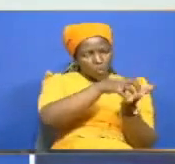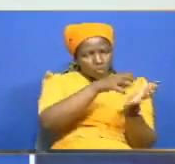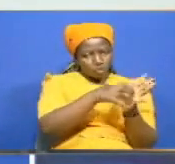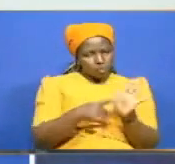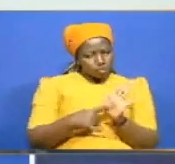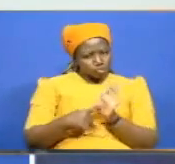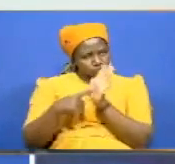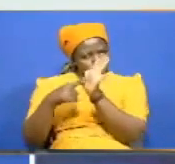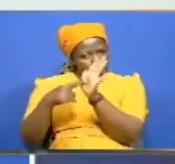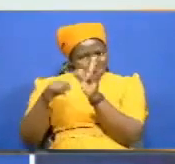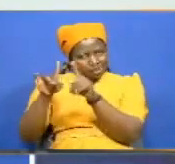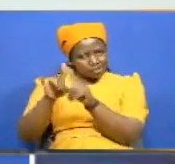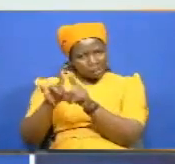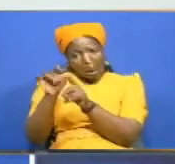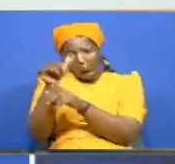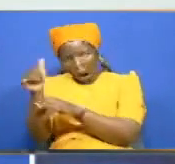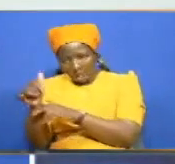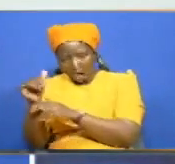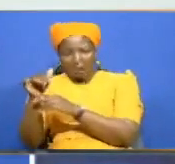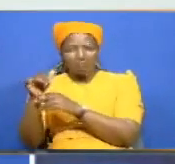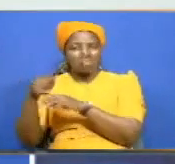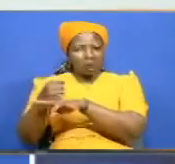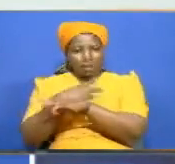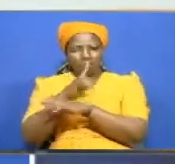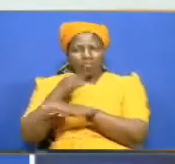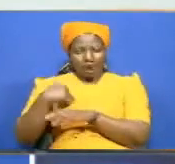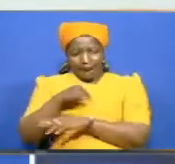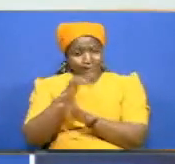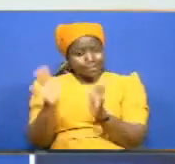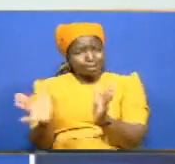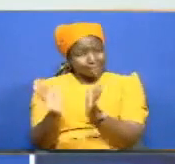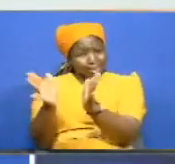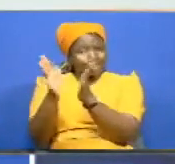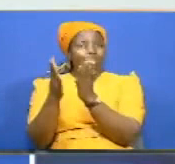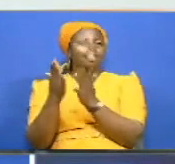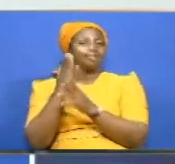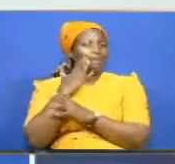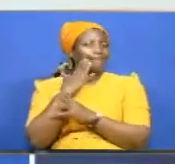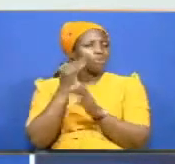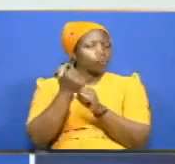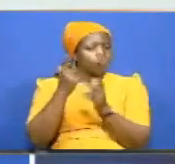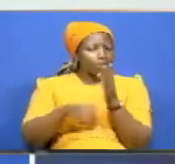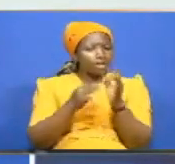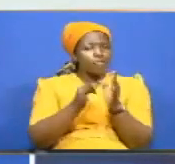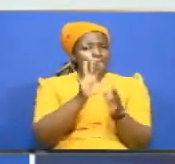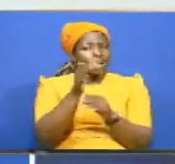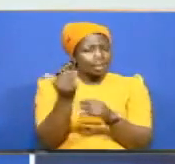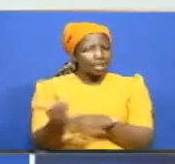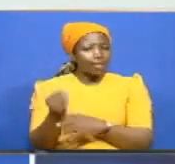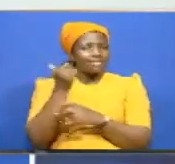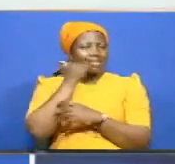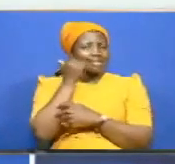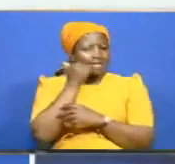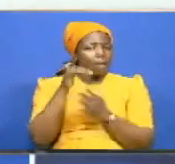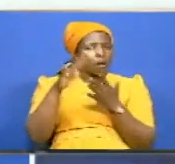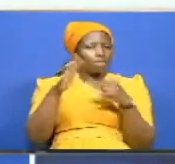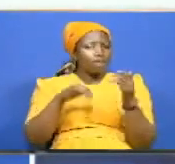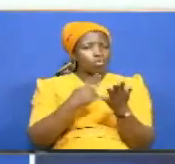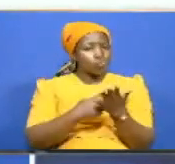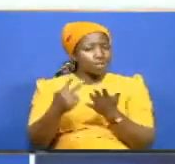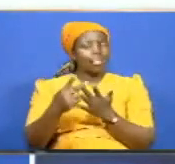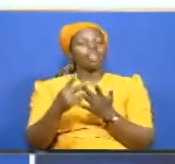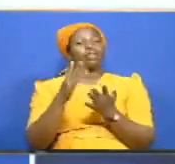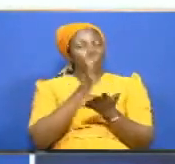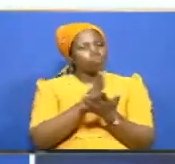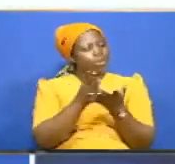is that if your child is sick for more than 2 weeks and they're not responding to conventional treatment, it's always good to